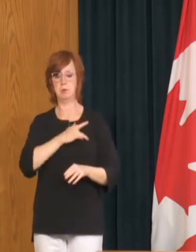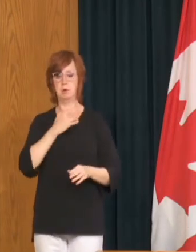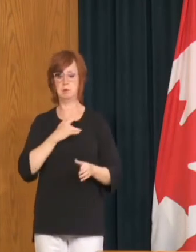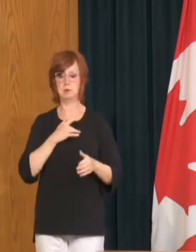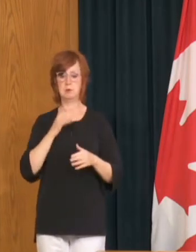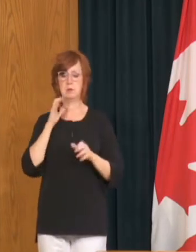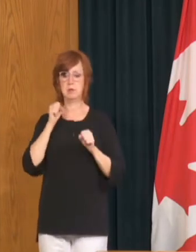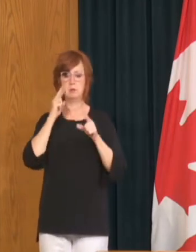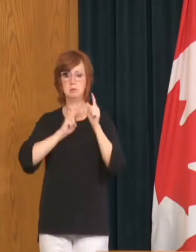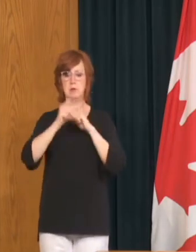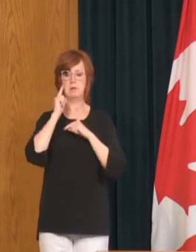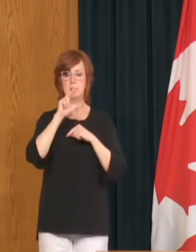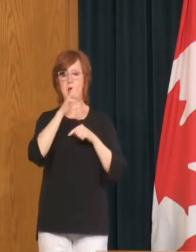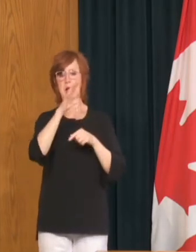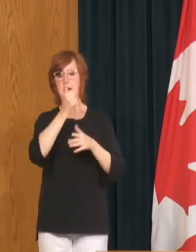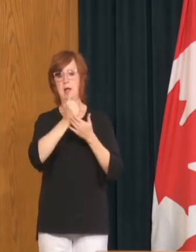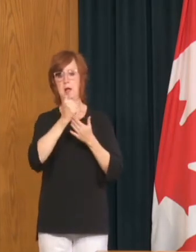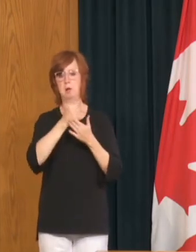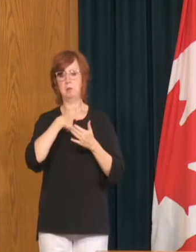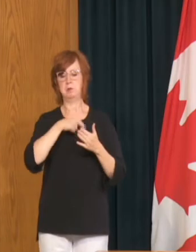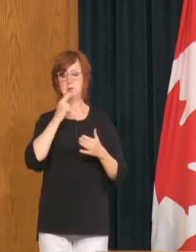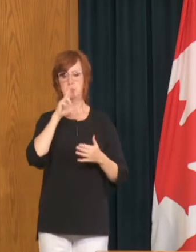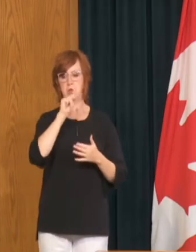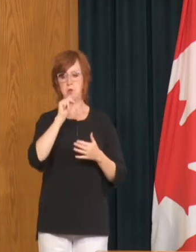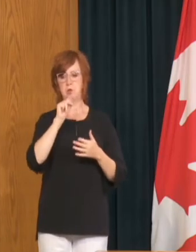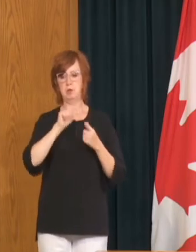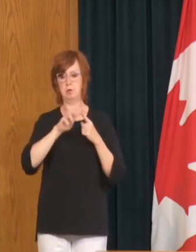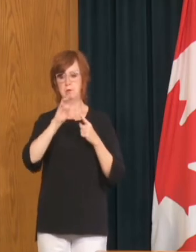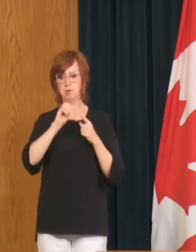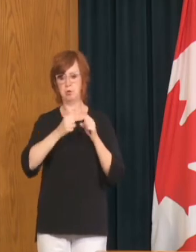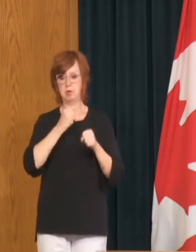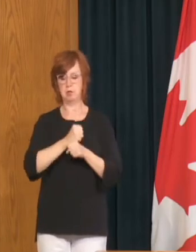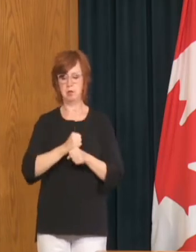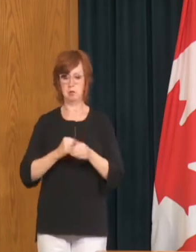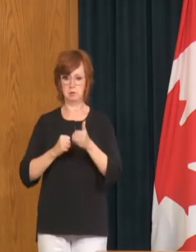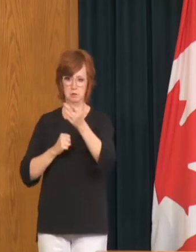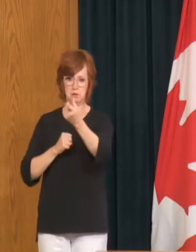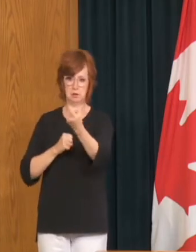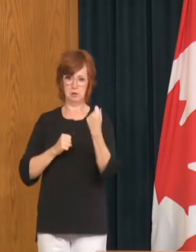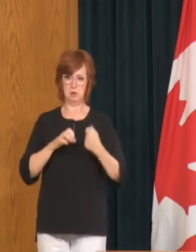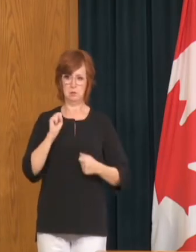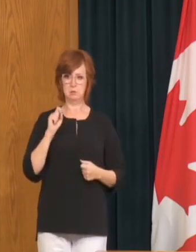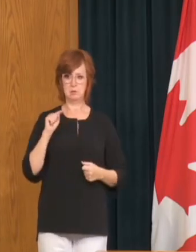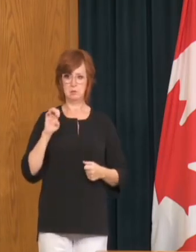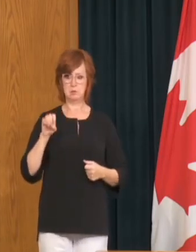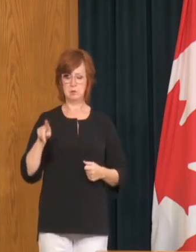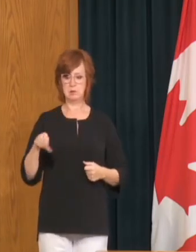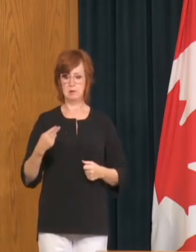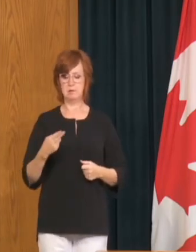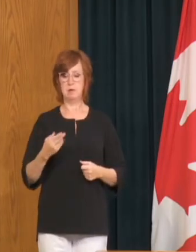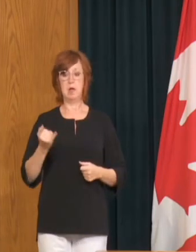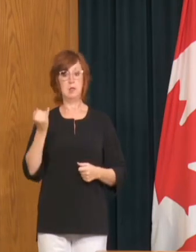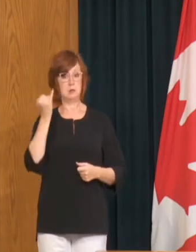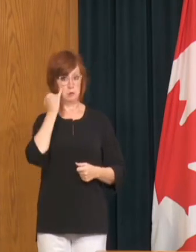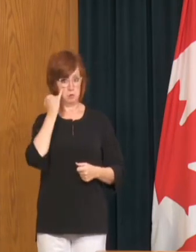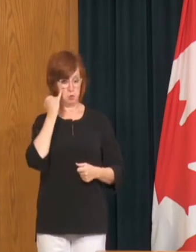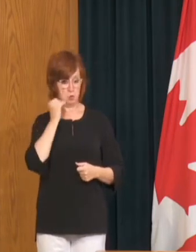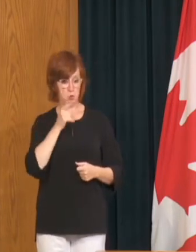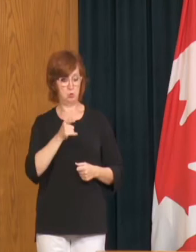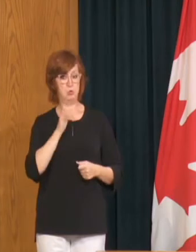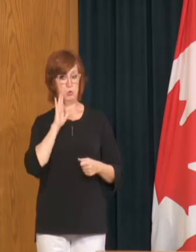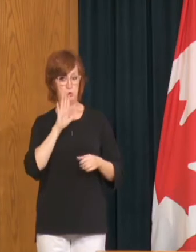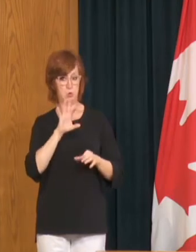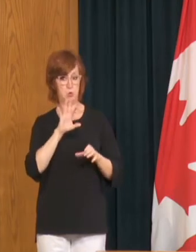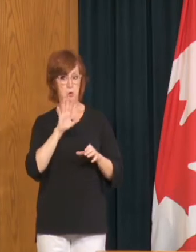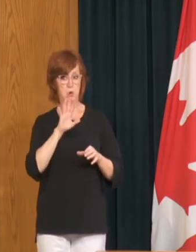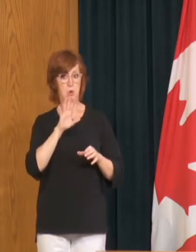Premier, how many years are you willing to wait, provided you might win another mandate? So how many years are you